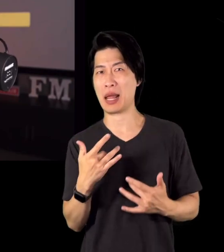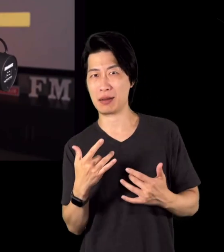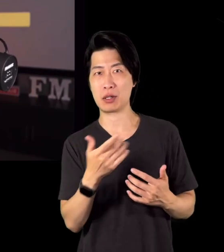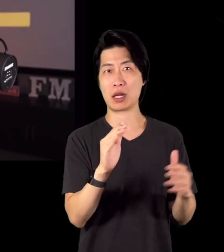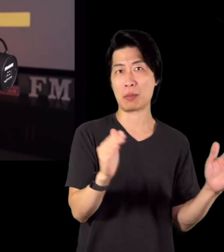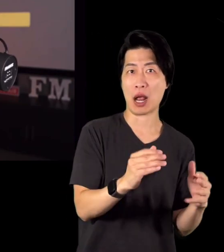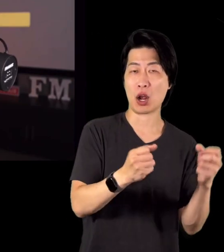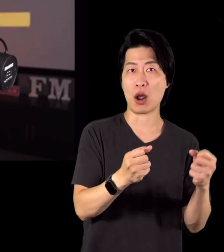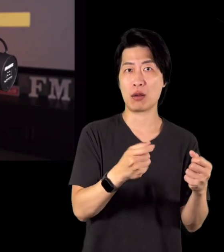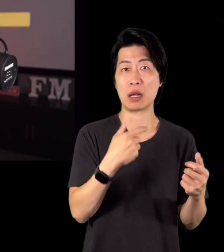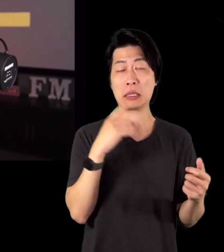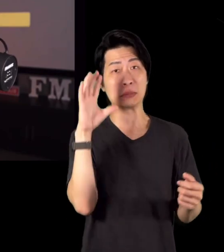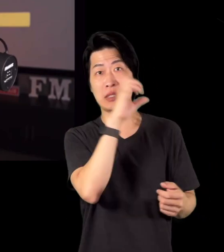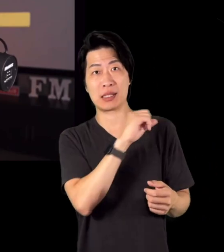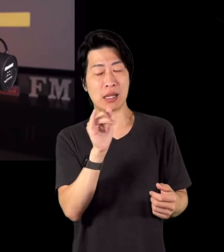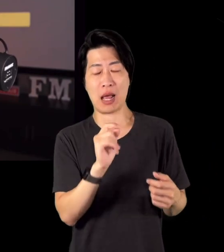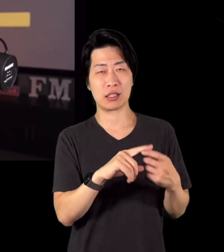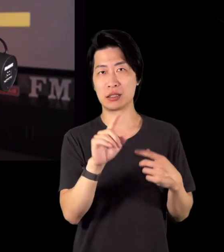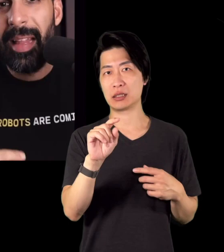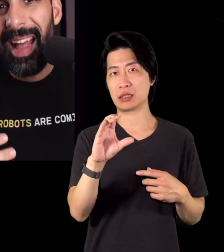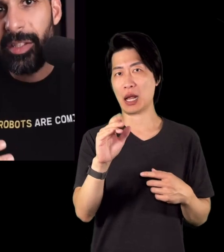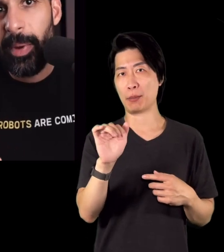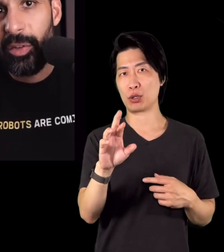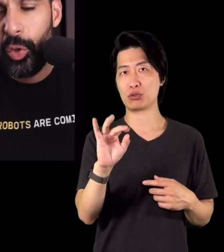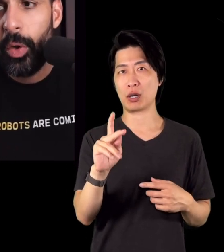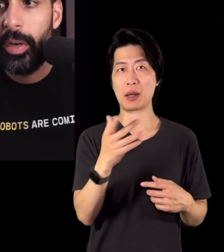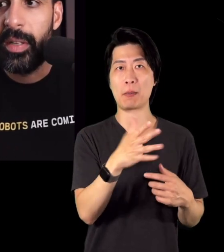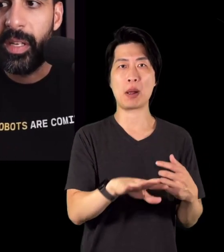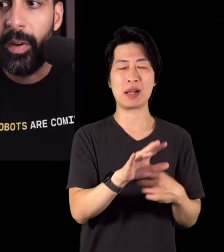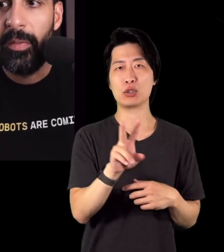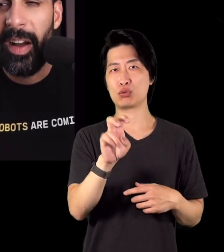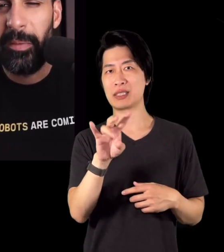car, again, complete gas, just like the Cybertruck, that has about